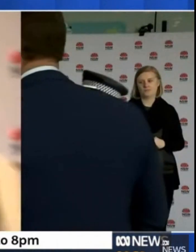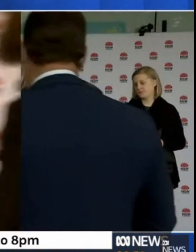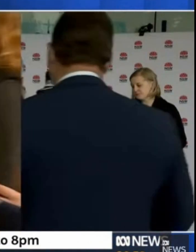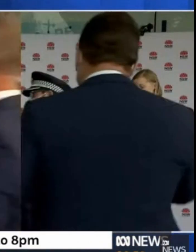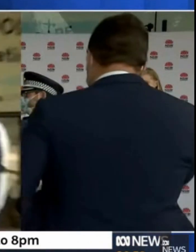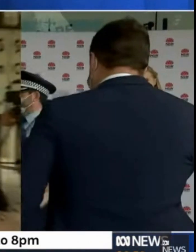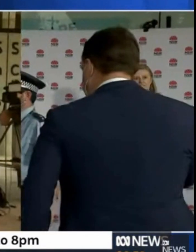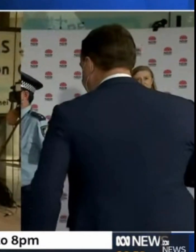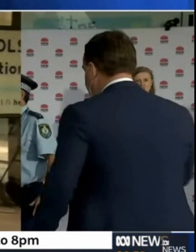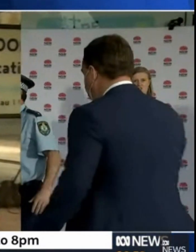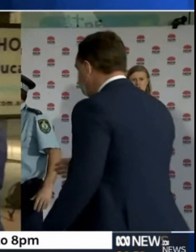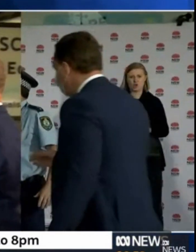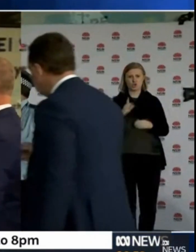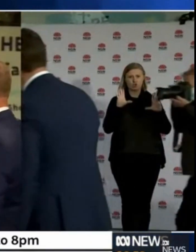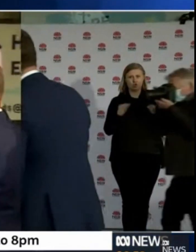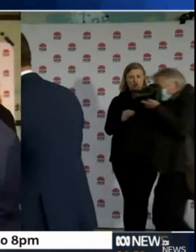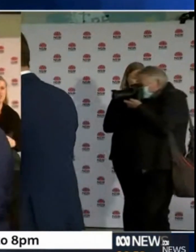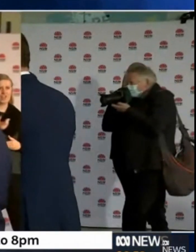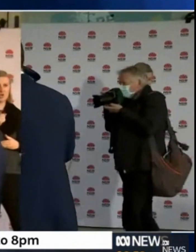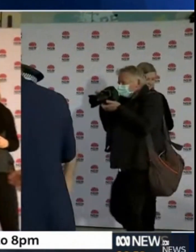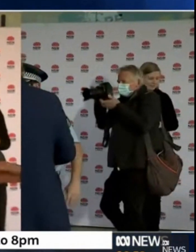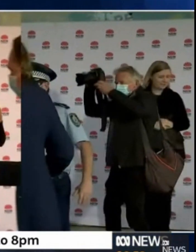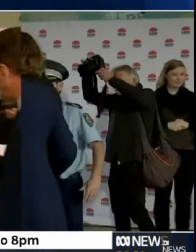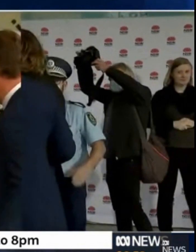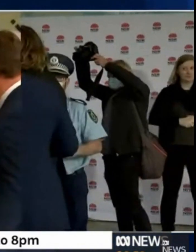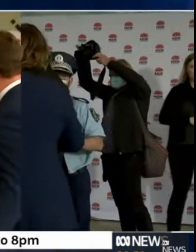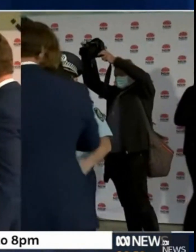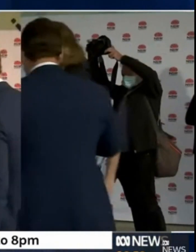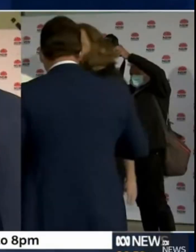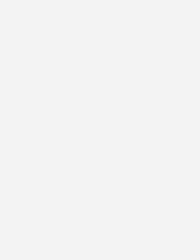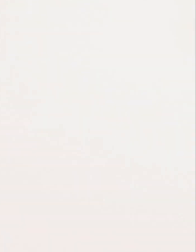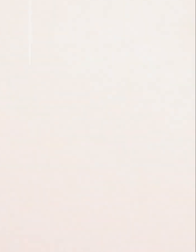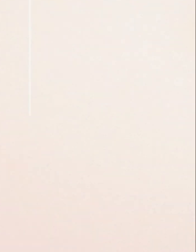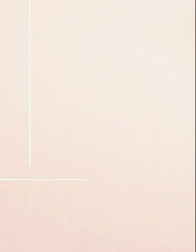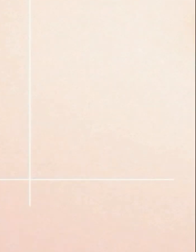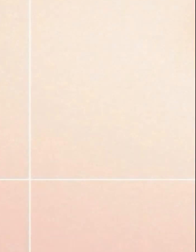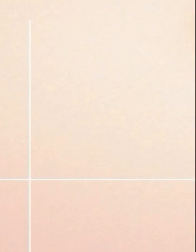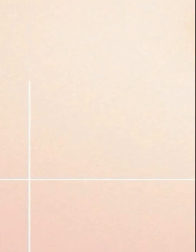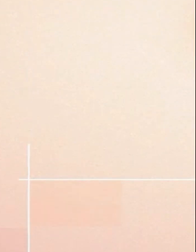with a notice to cease and desist. I captured this there.